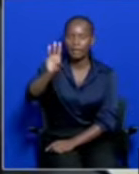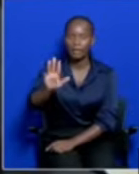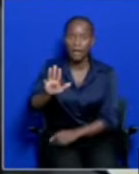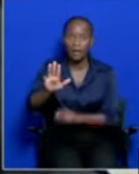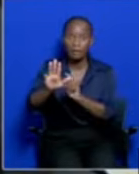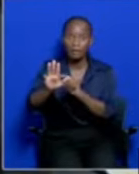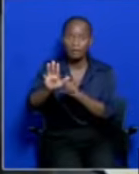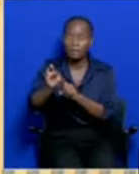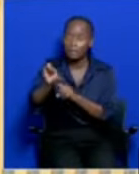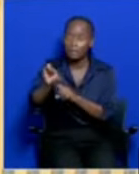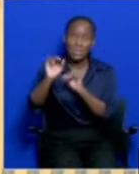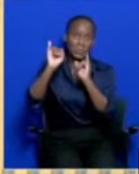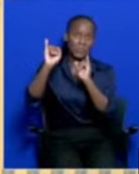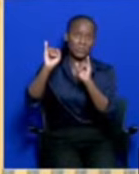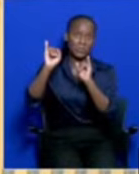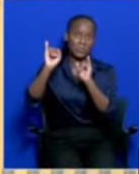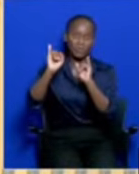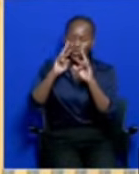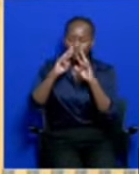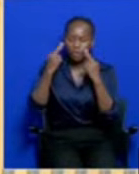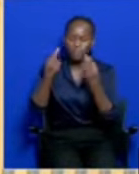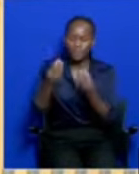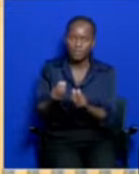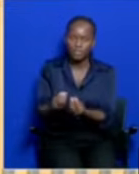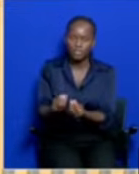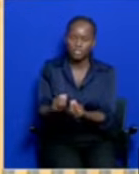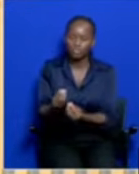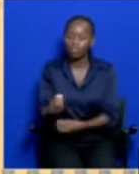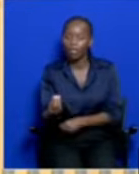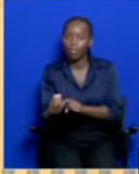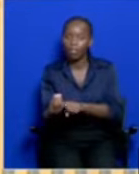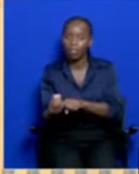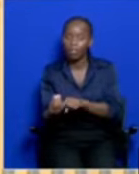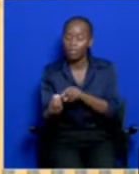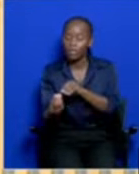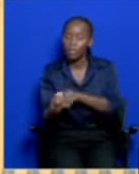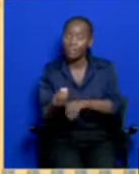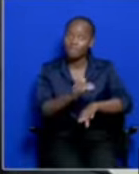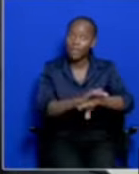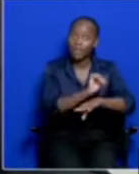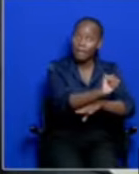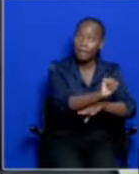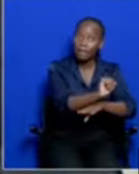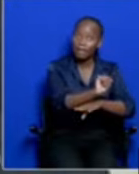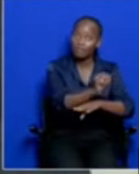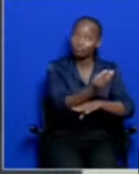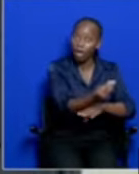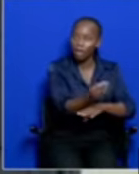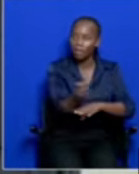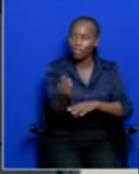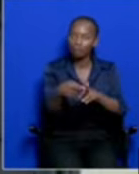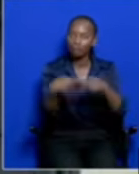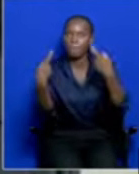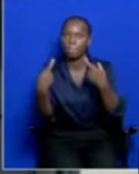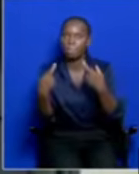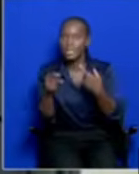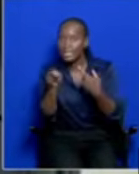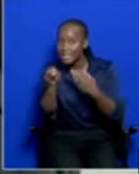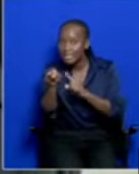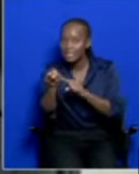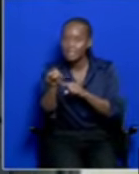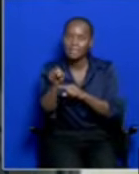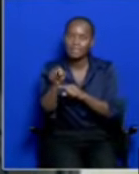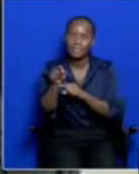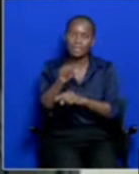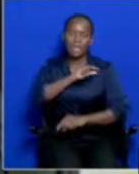his friend. He was also found guilty. Binel was, every time she was with